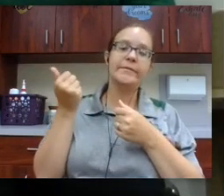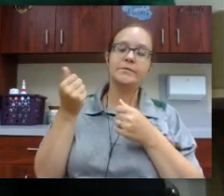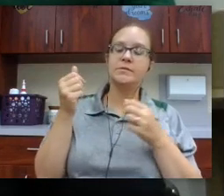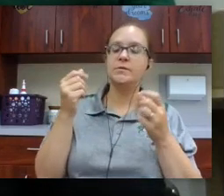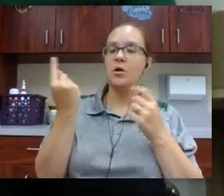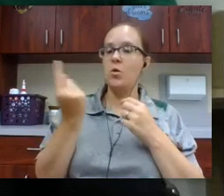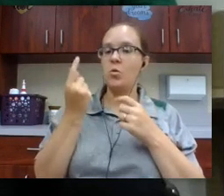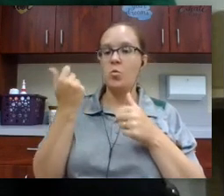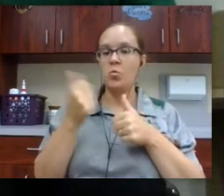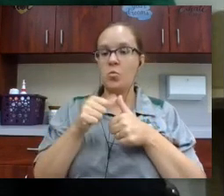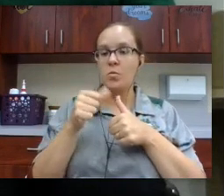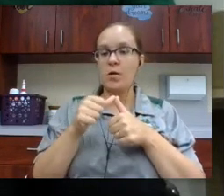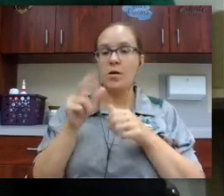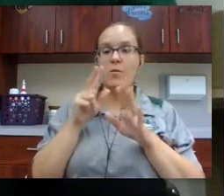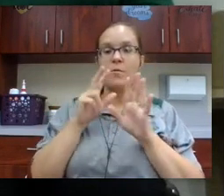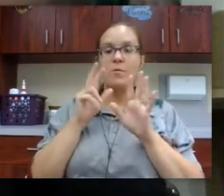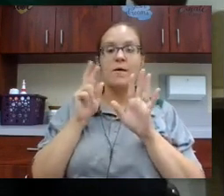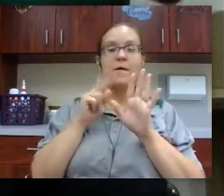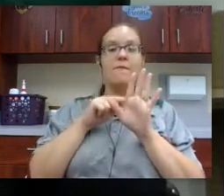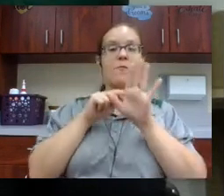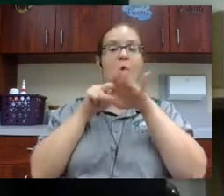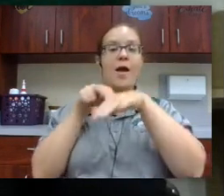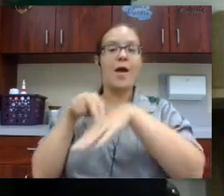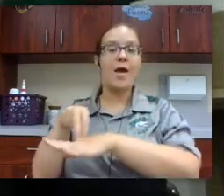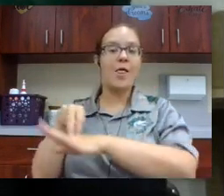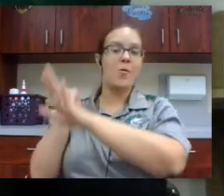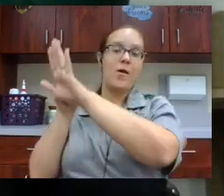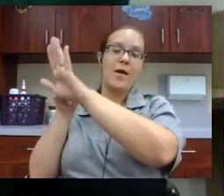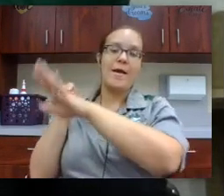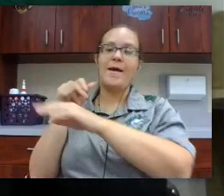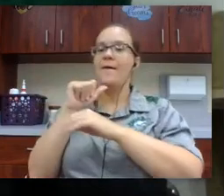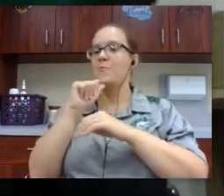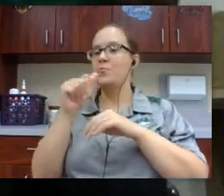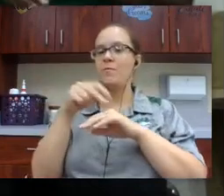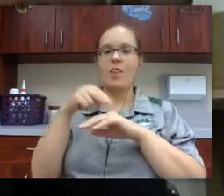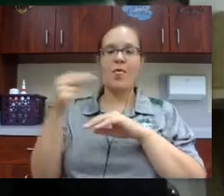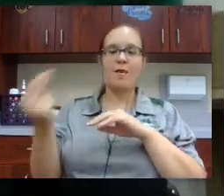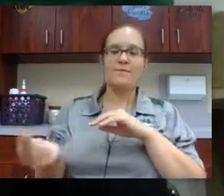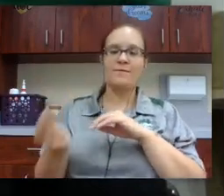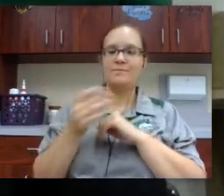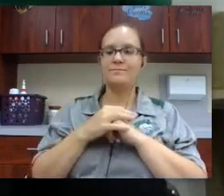always remember, ride that wave and don't fall off.